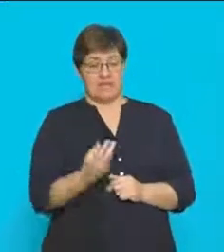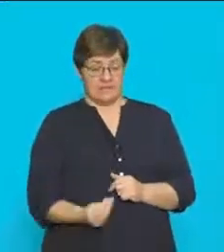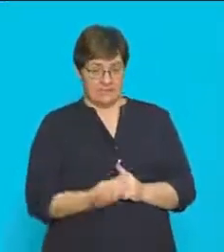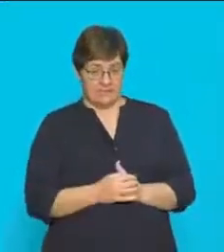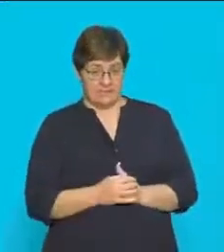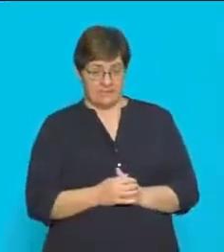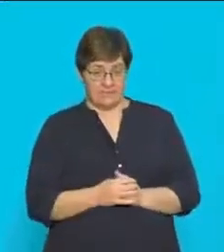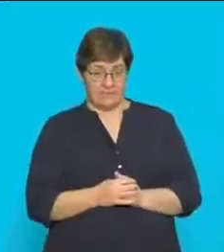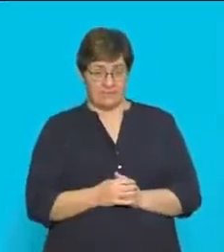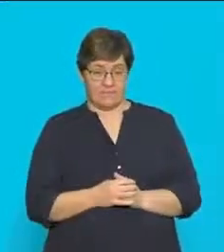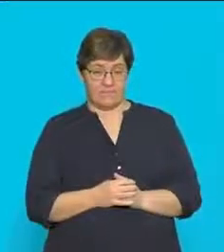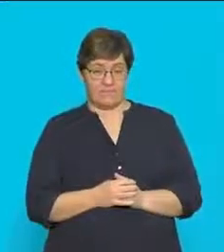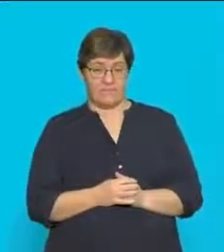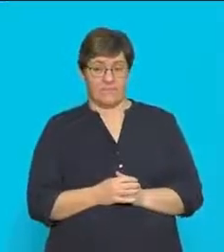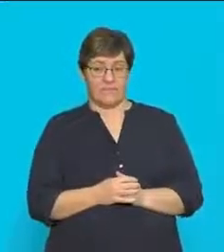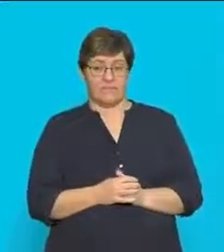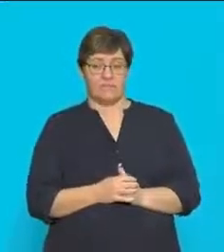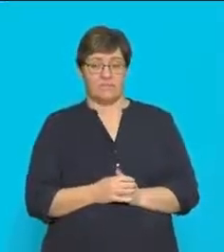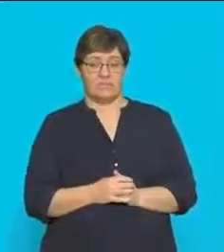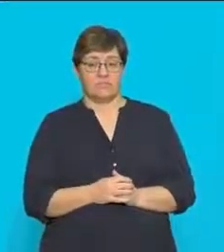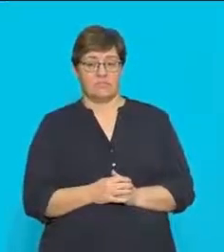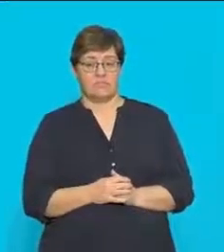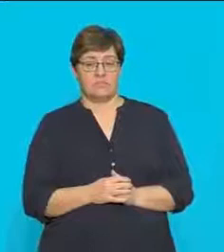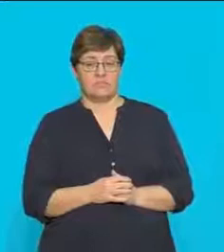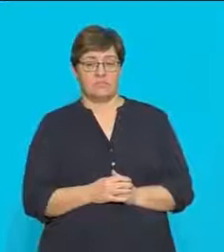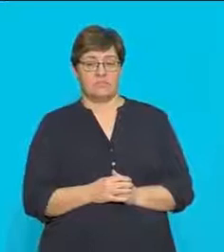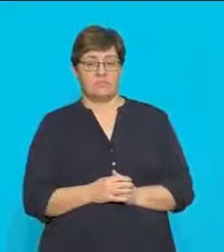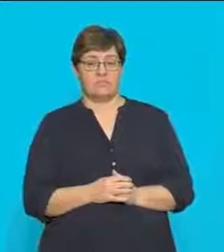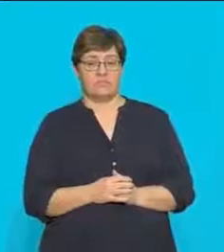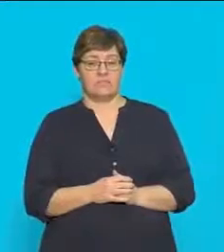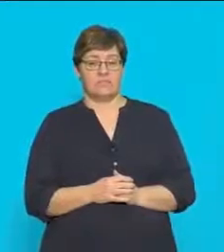given these two angles and this side.